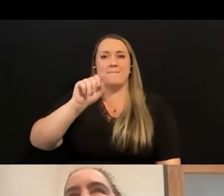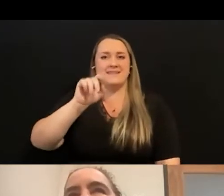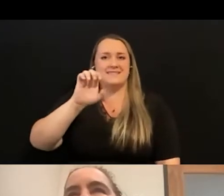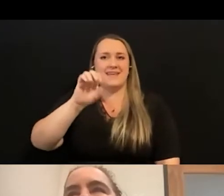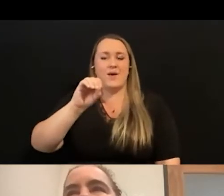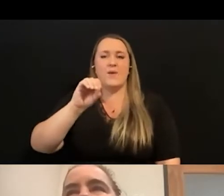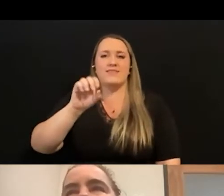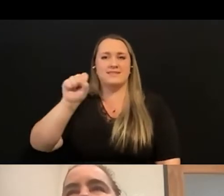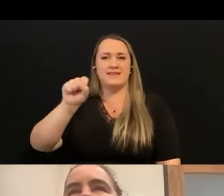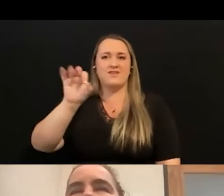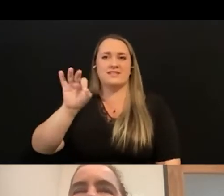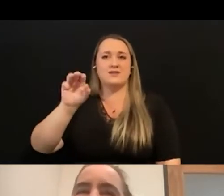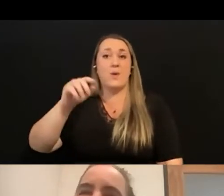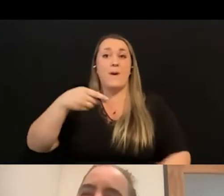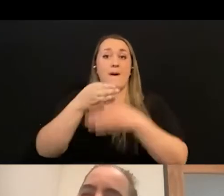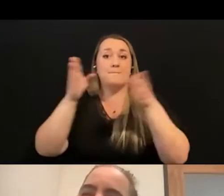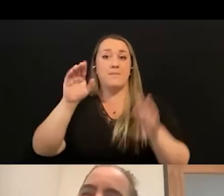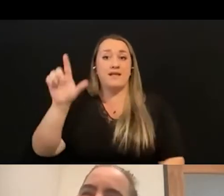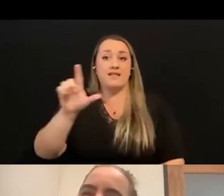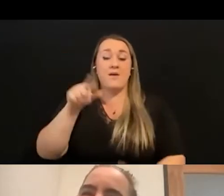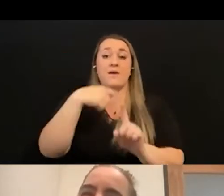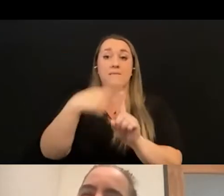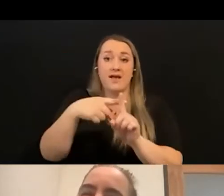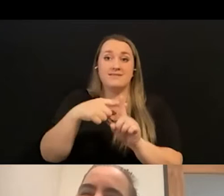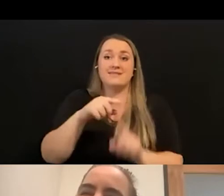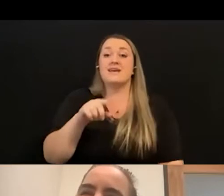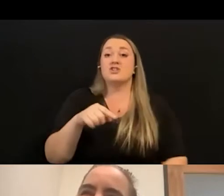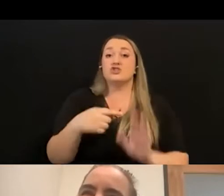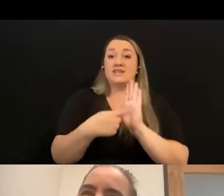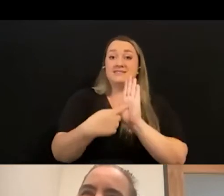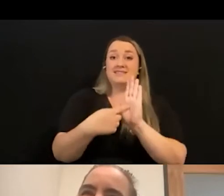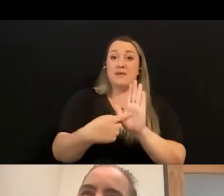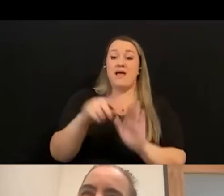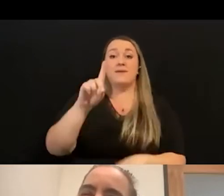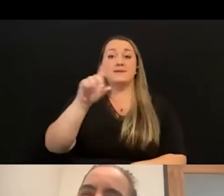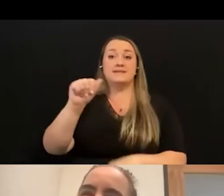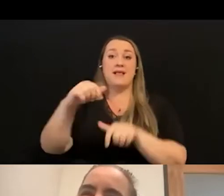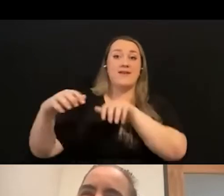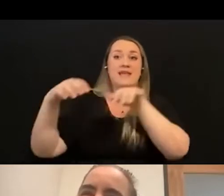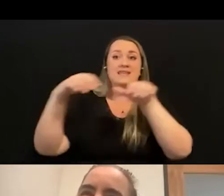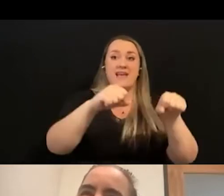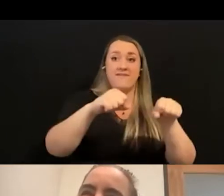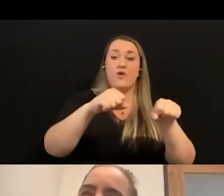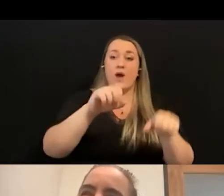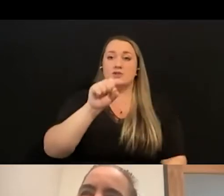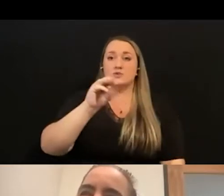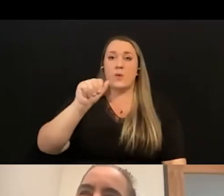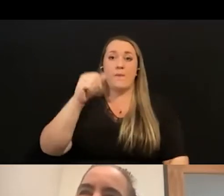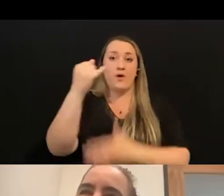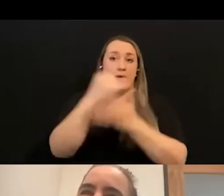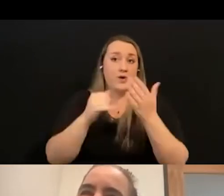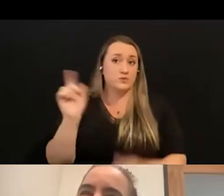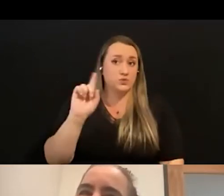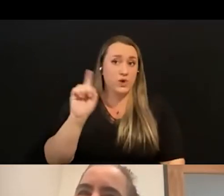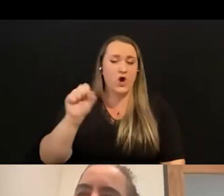Libraries, as well as Display, a disability takeover at Soma Arts in San Francisco,